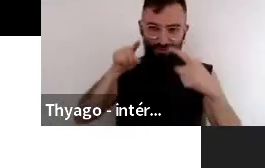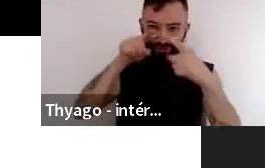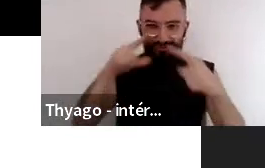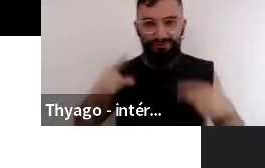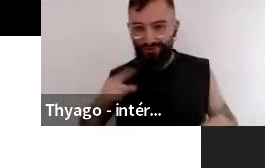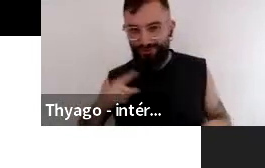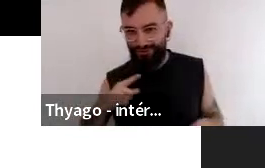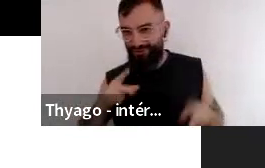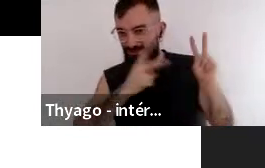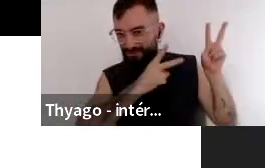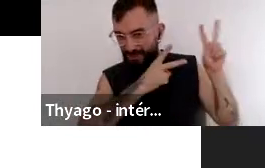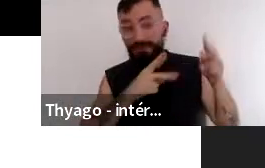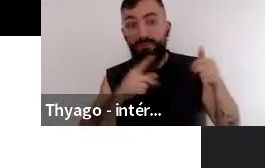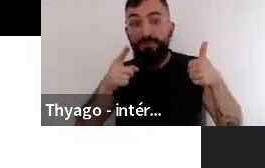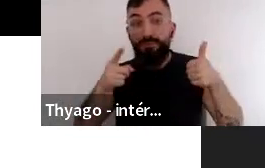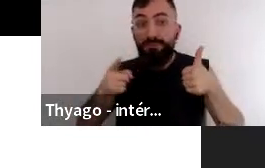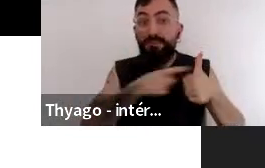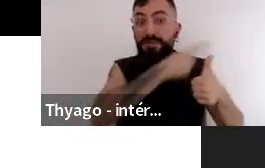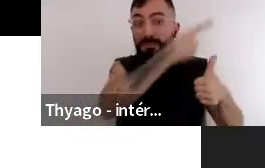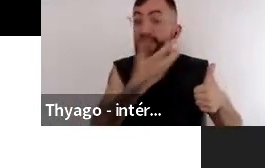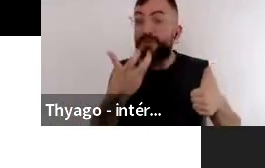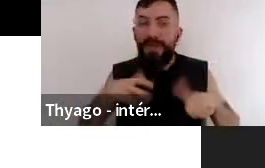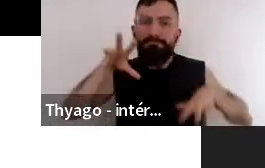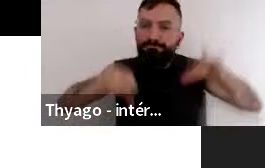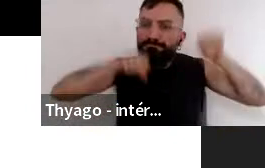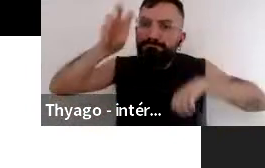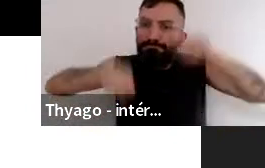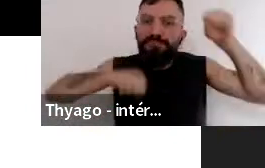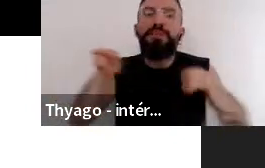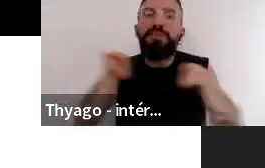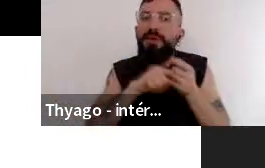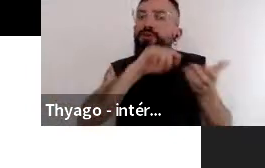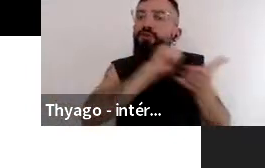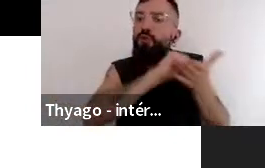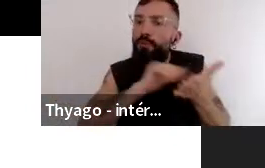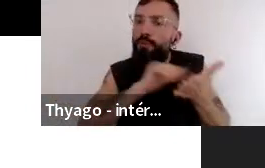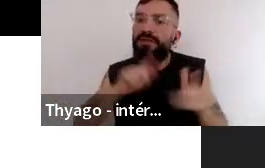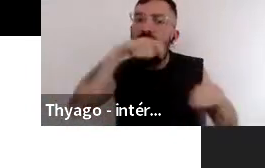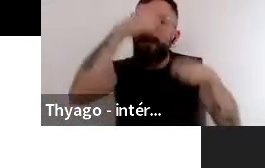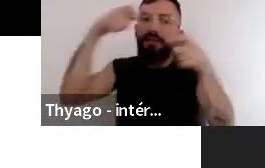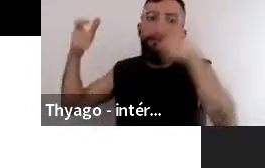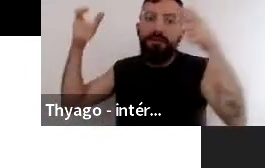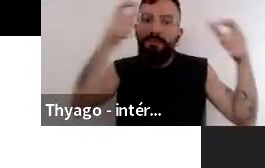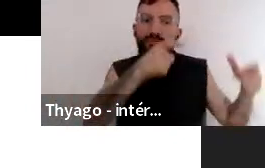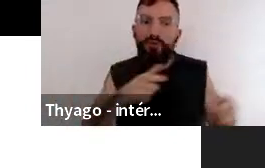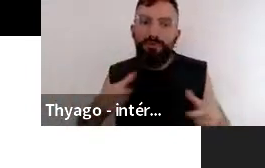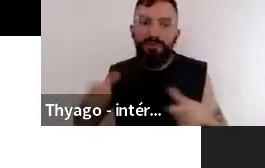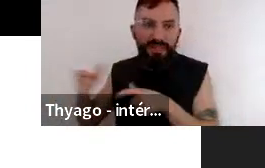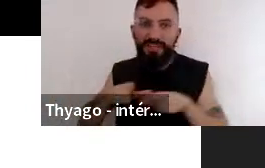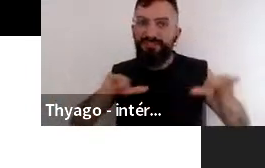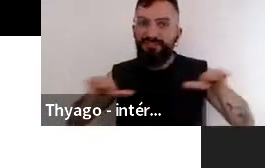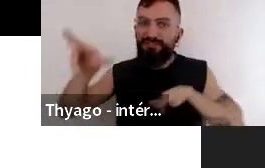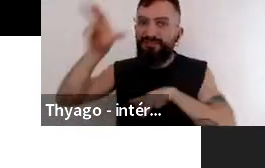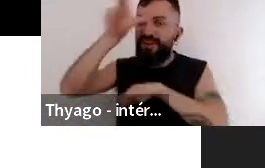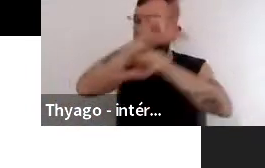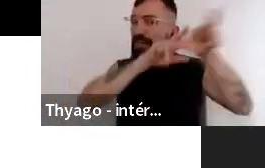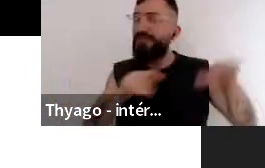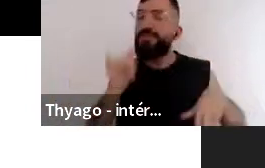are first to gather and document Libras toponyms from available sources and from interviews